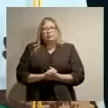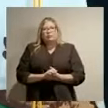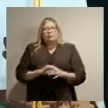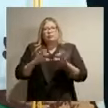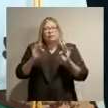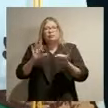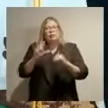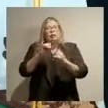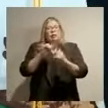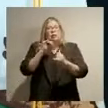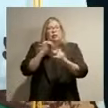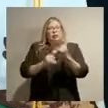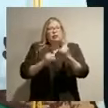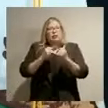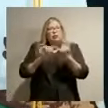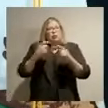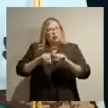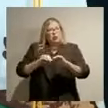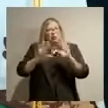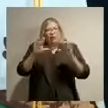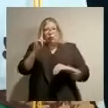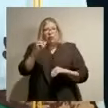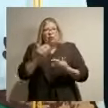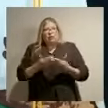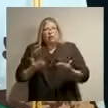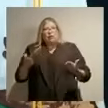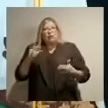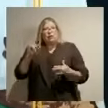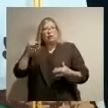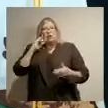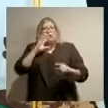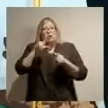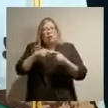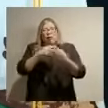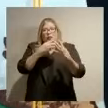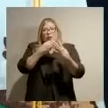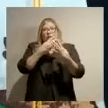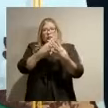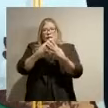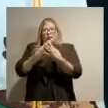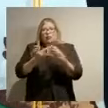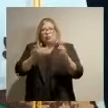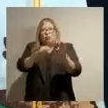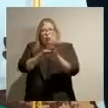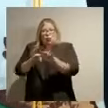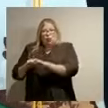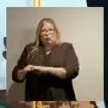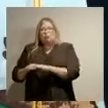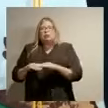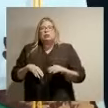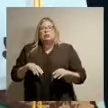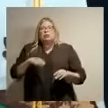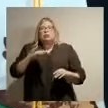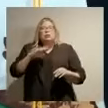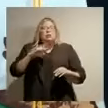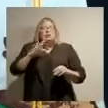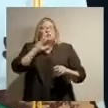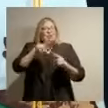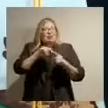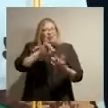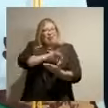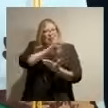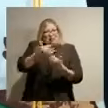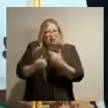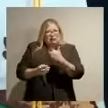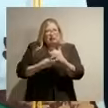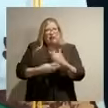Lastly, I just want to just clear up one thing. The governor talked about the prison closures. The he was dead on the amount, the savings for it, but